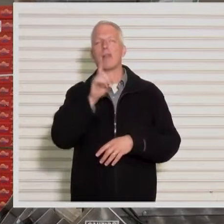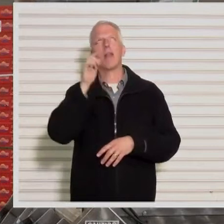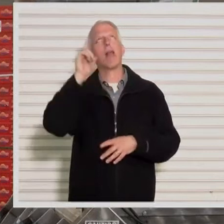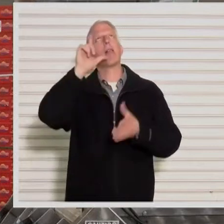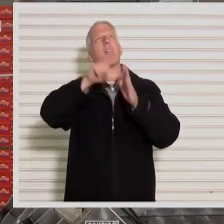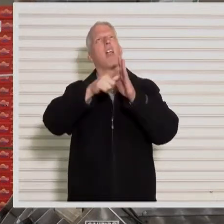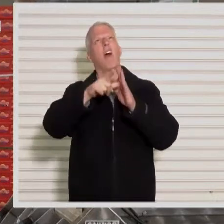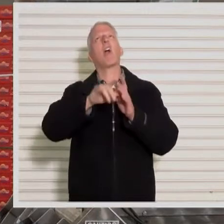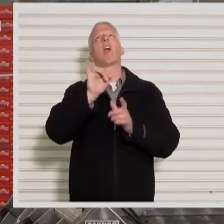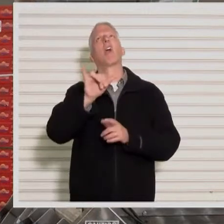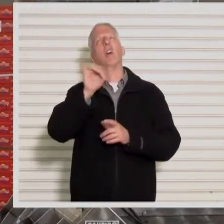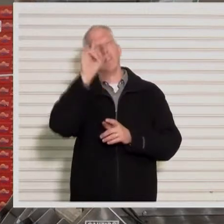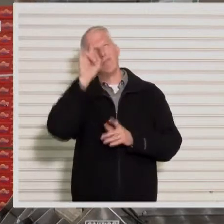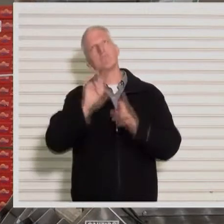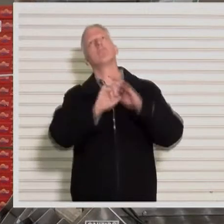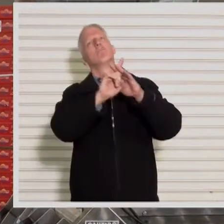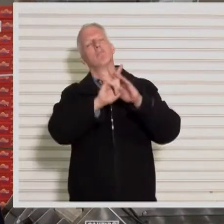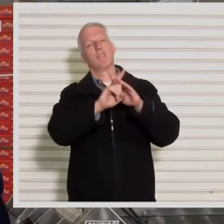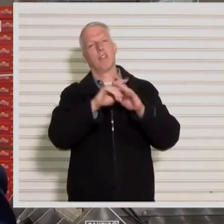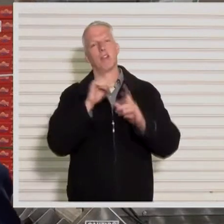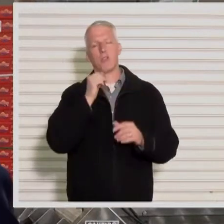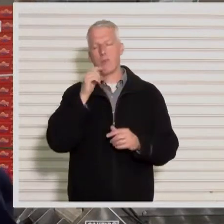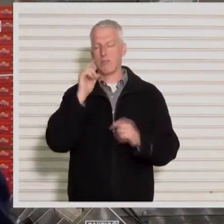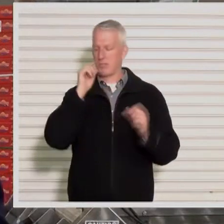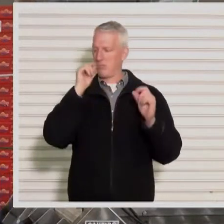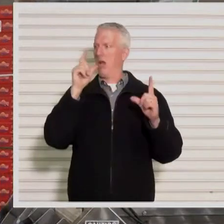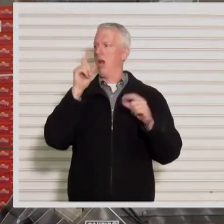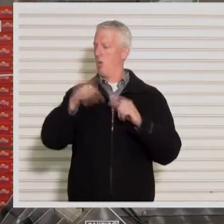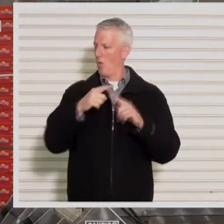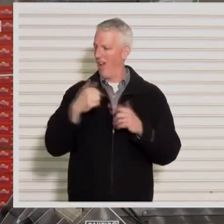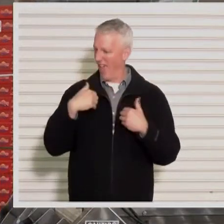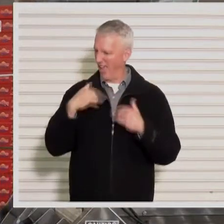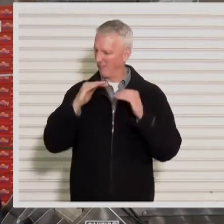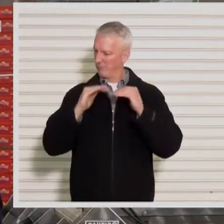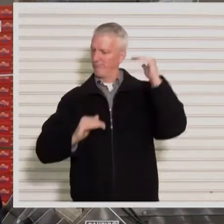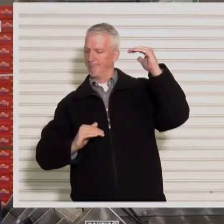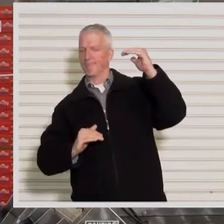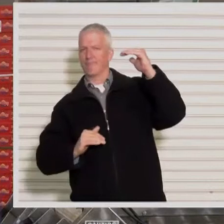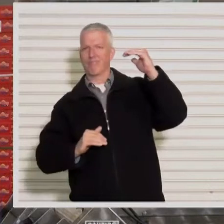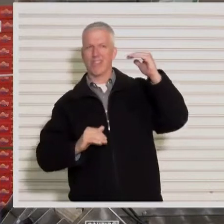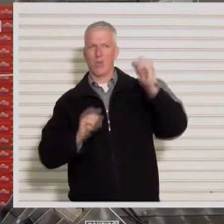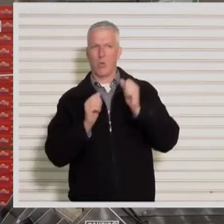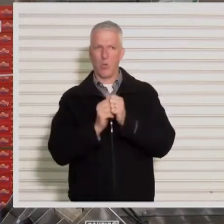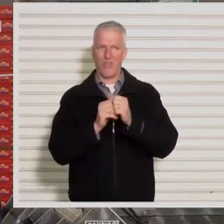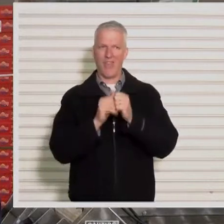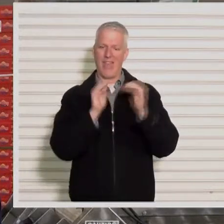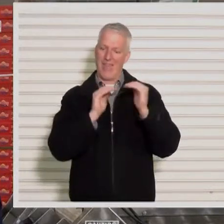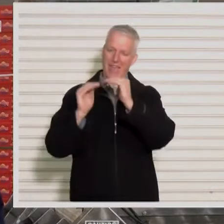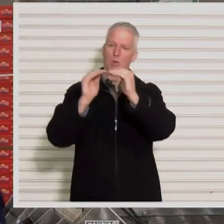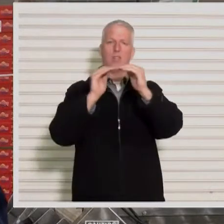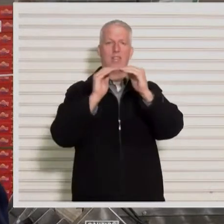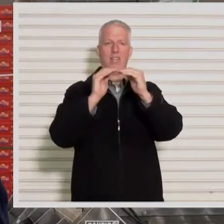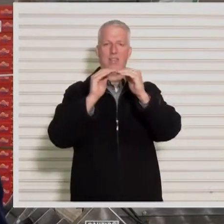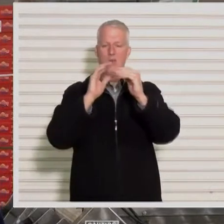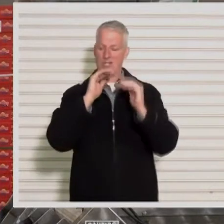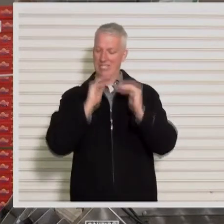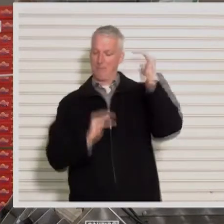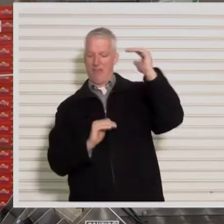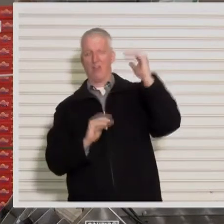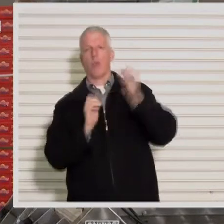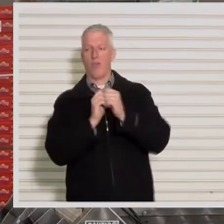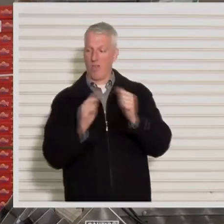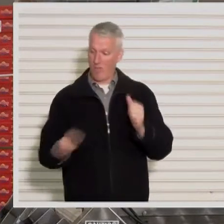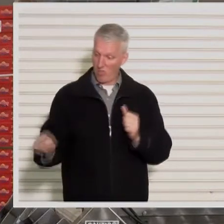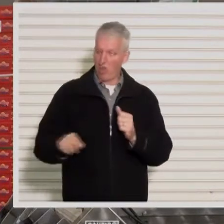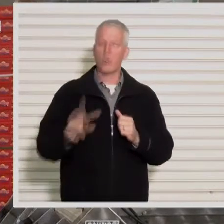afterthought, and we should no longer act surprised when there are disparities in equity, disparities for